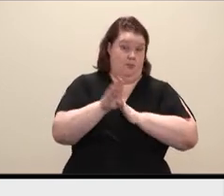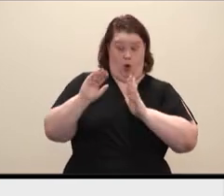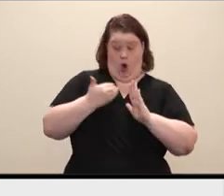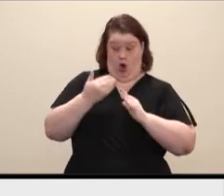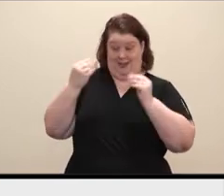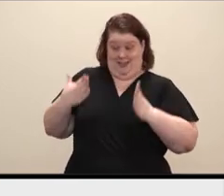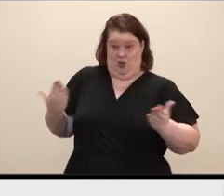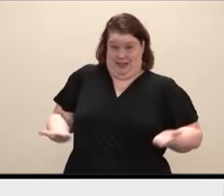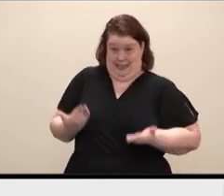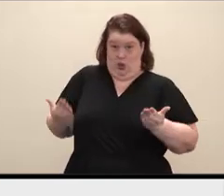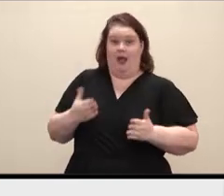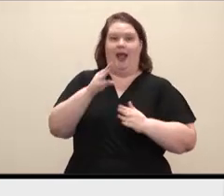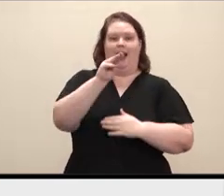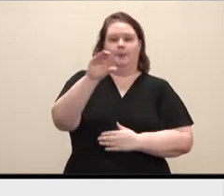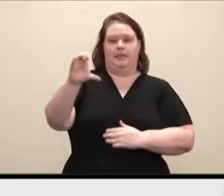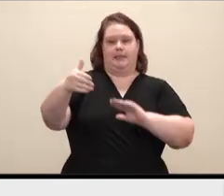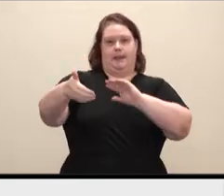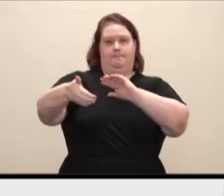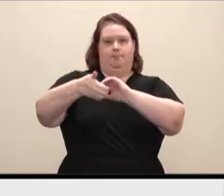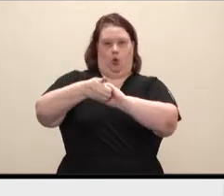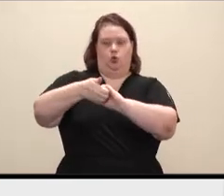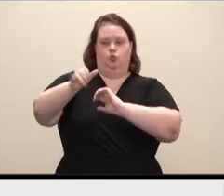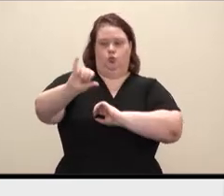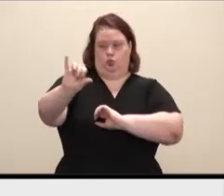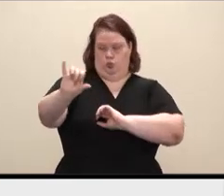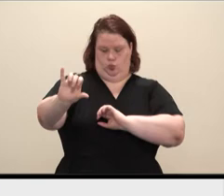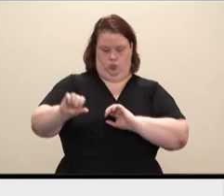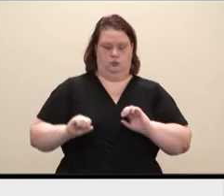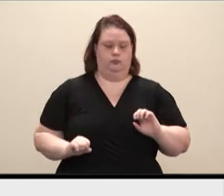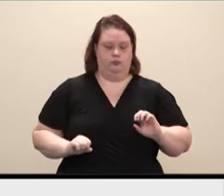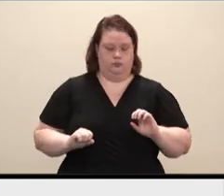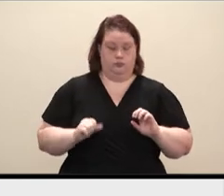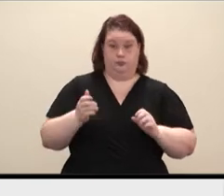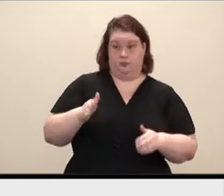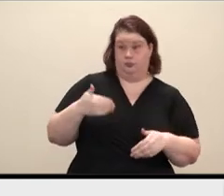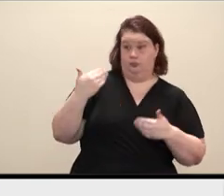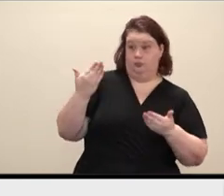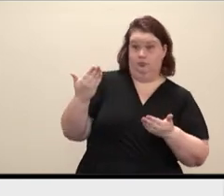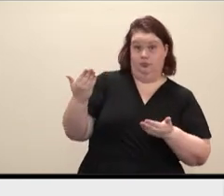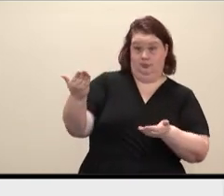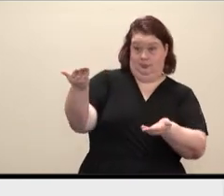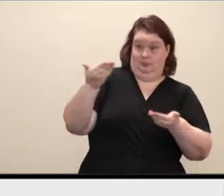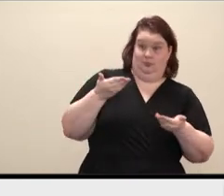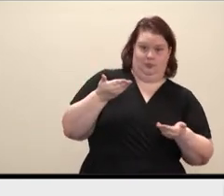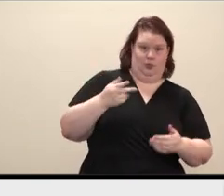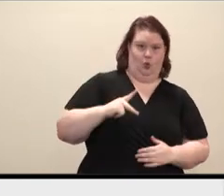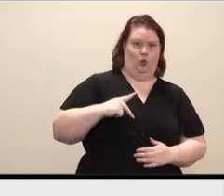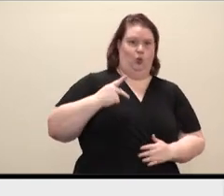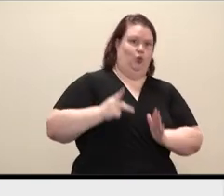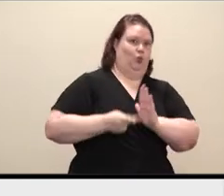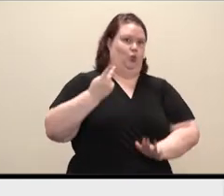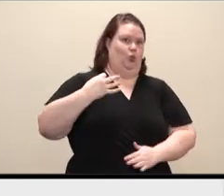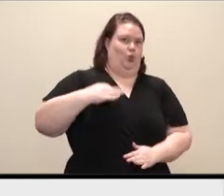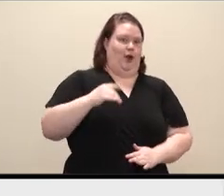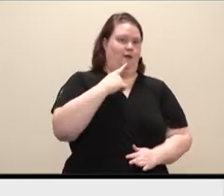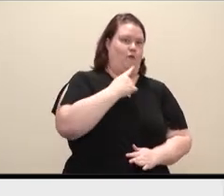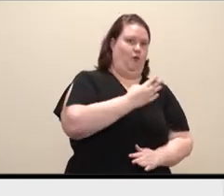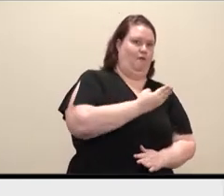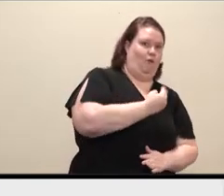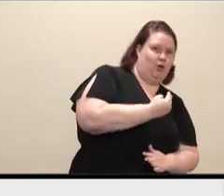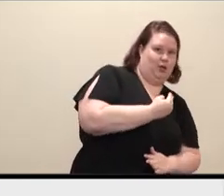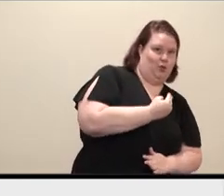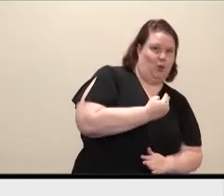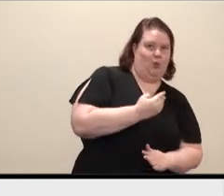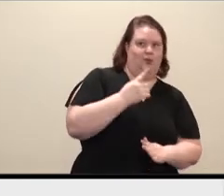Waco ISD, but our MCC partners who will be presenting dual credit all of a sudden to us, you know, 14-year-old as opposed to a 21-year-old.